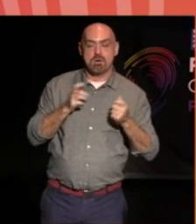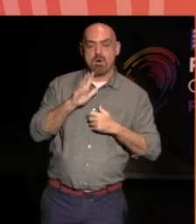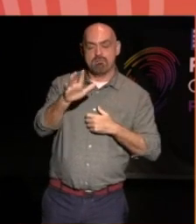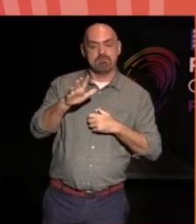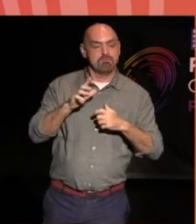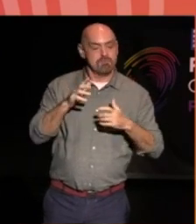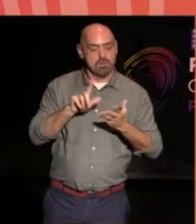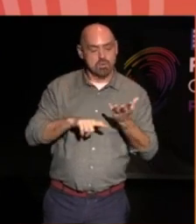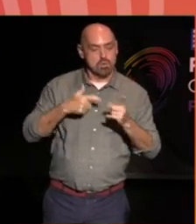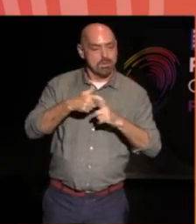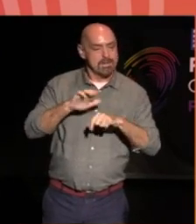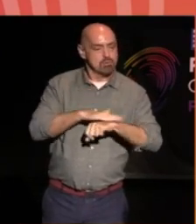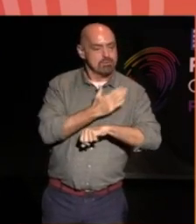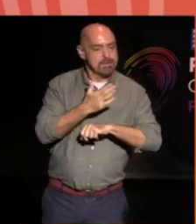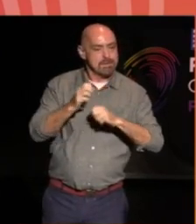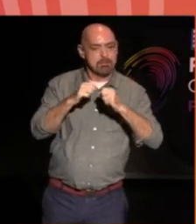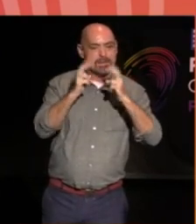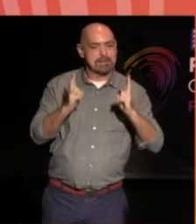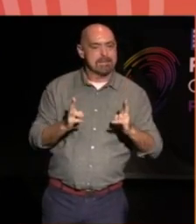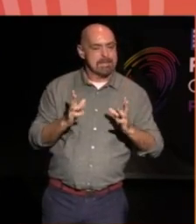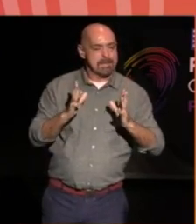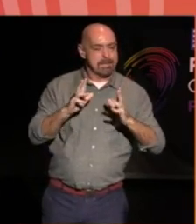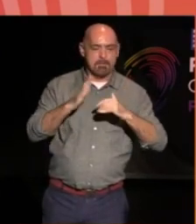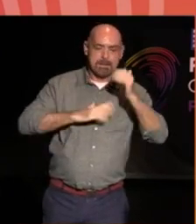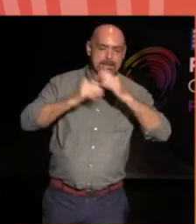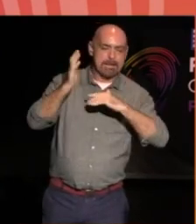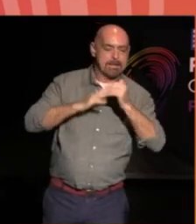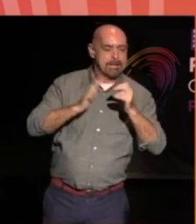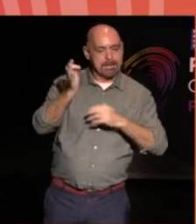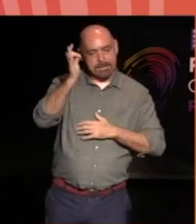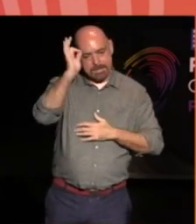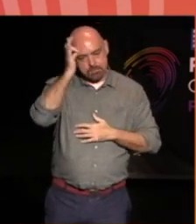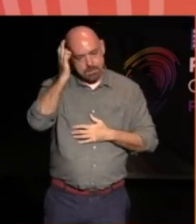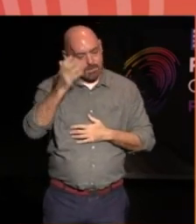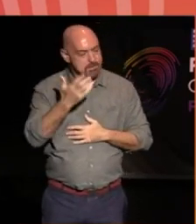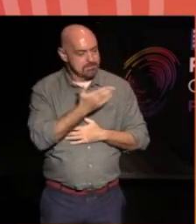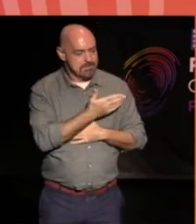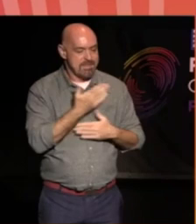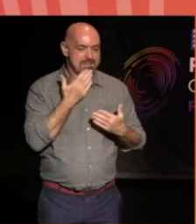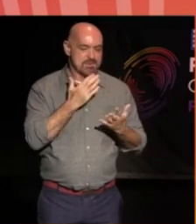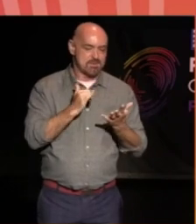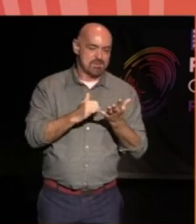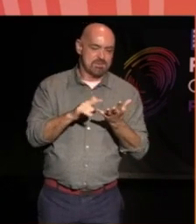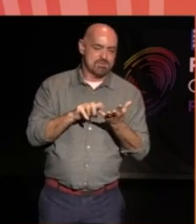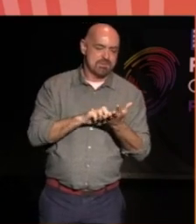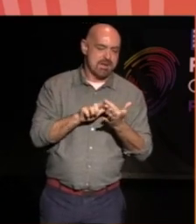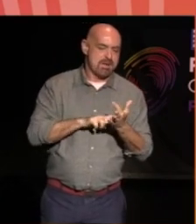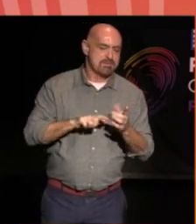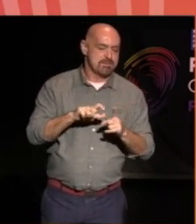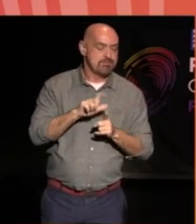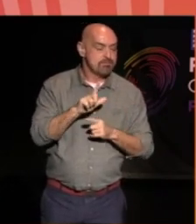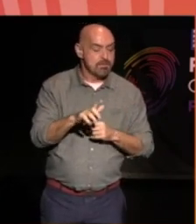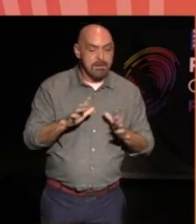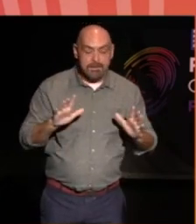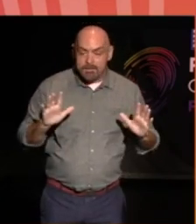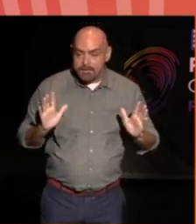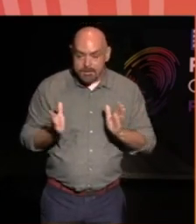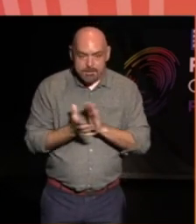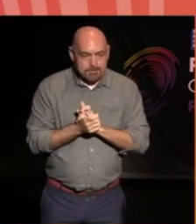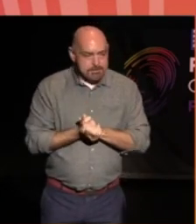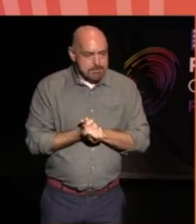Green Building Council. So Sunand will appear in a second. Welcome, Sunand. Right, to sort